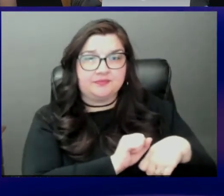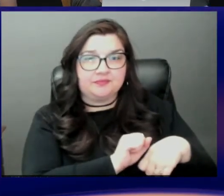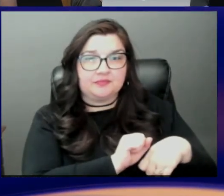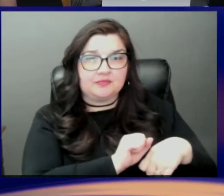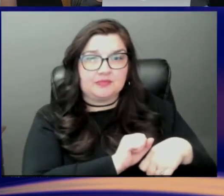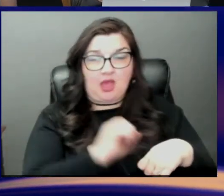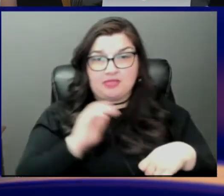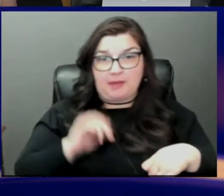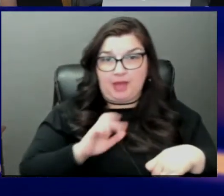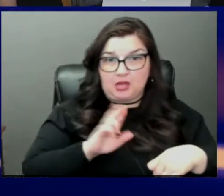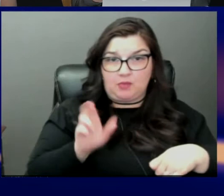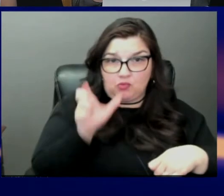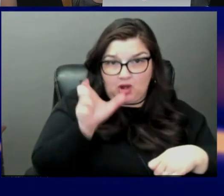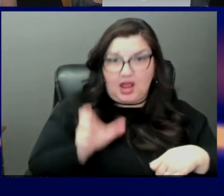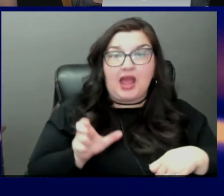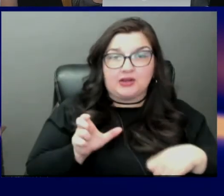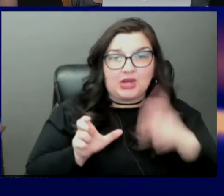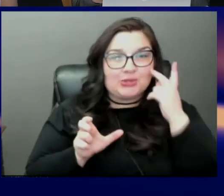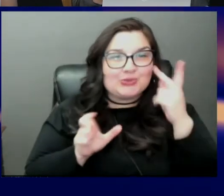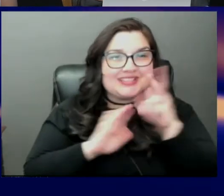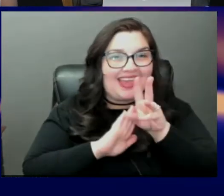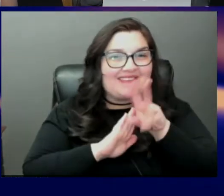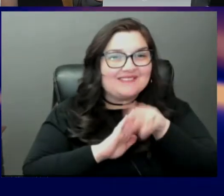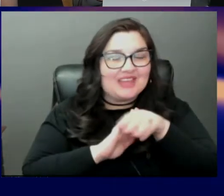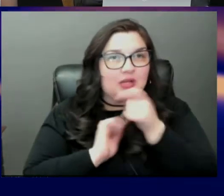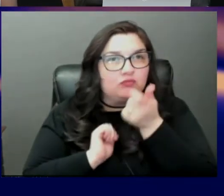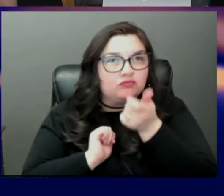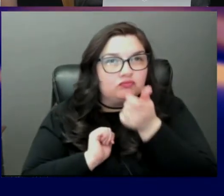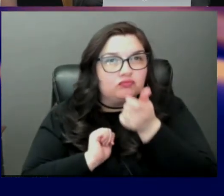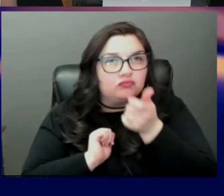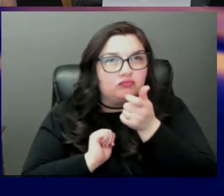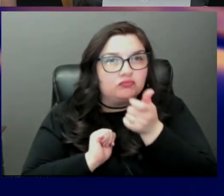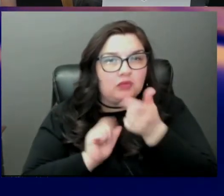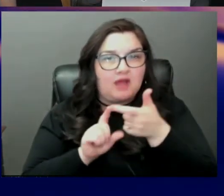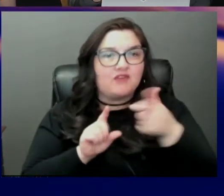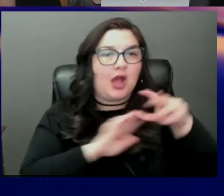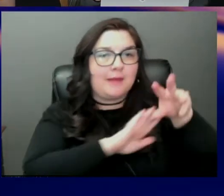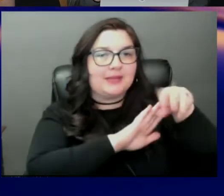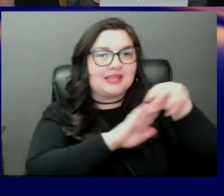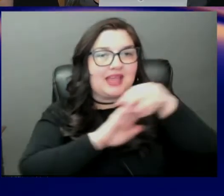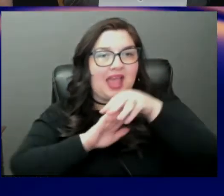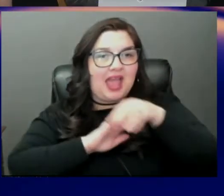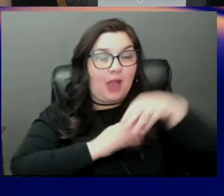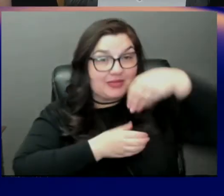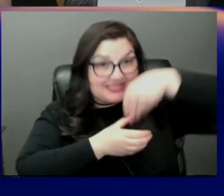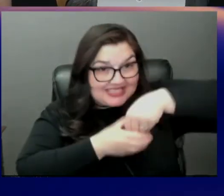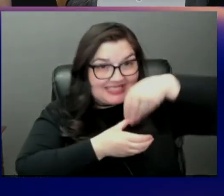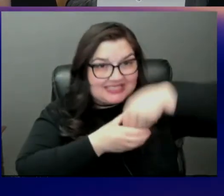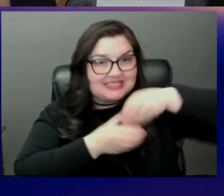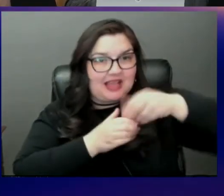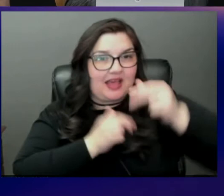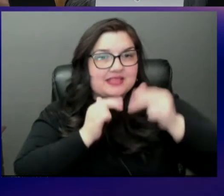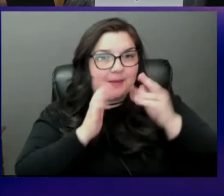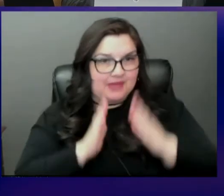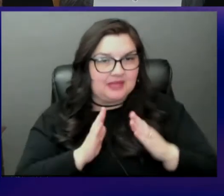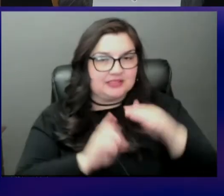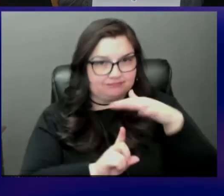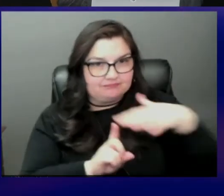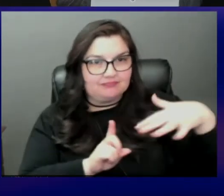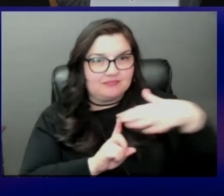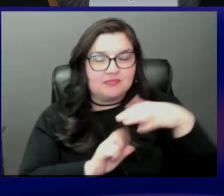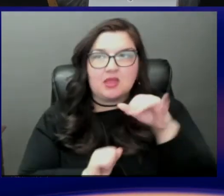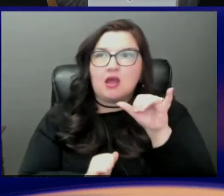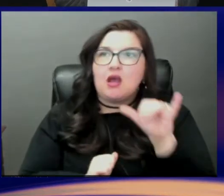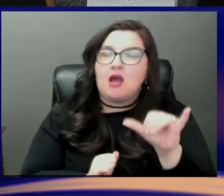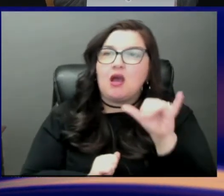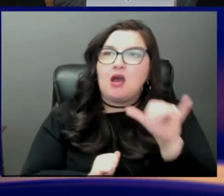you see a video feed. These are coming from cameras that are placed within the environment. I think if I was the operator